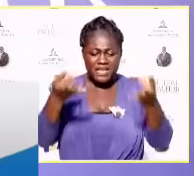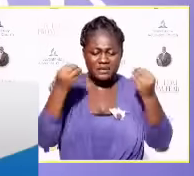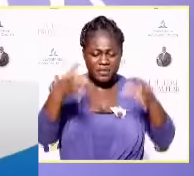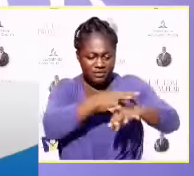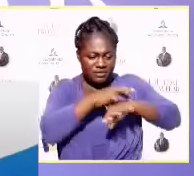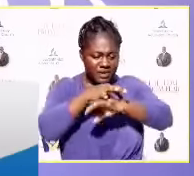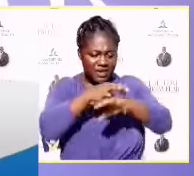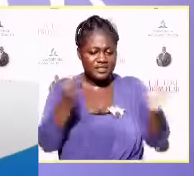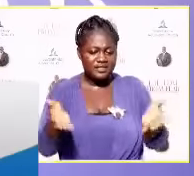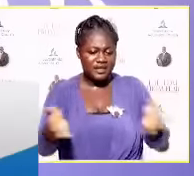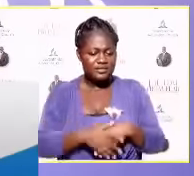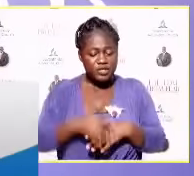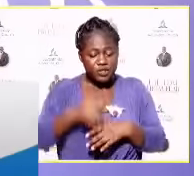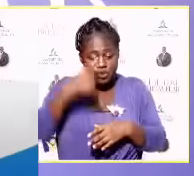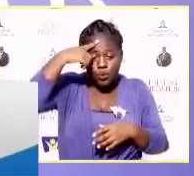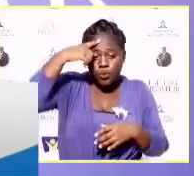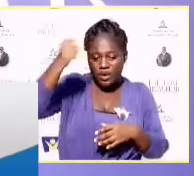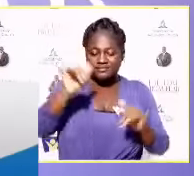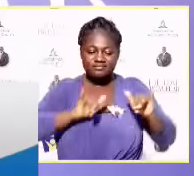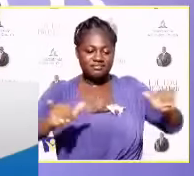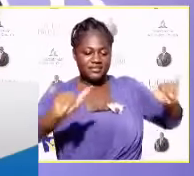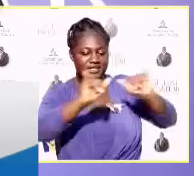Wickedness is the same as evil.